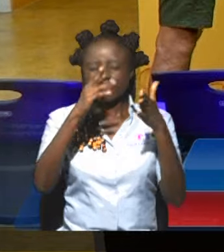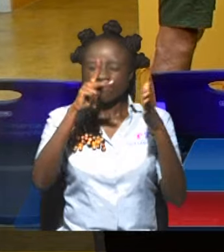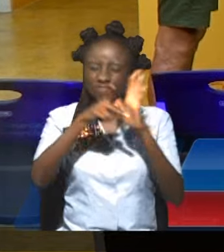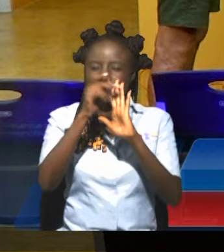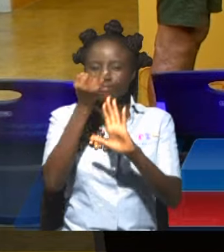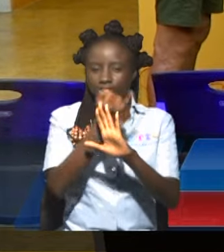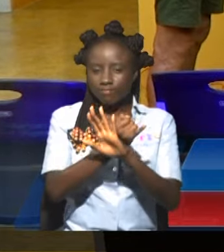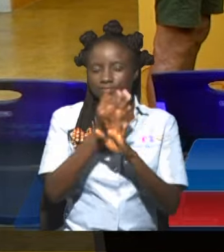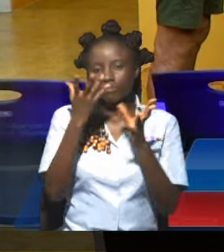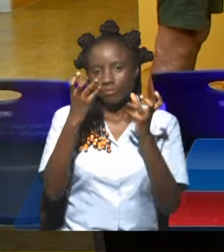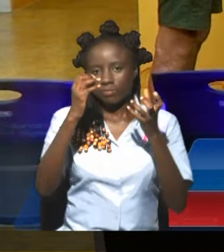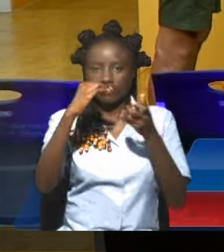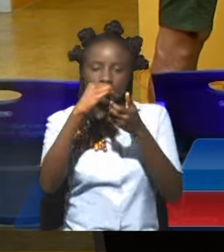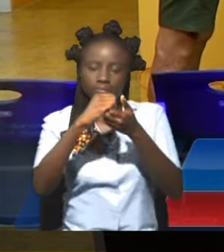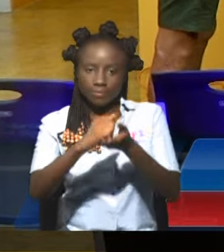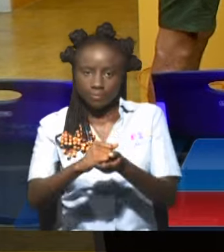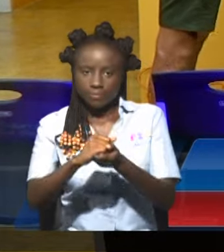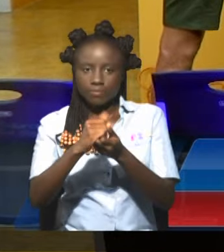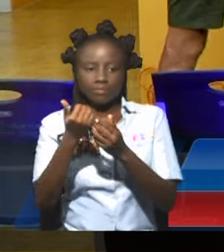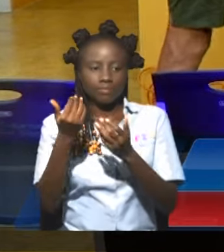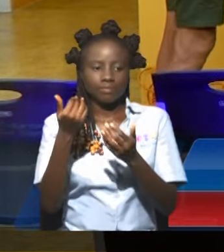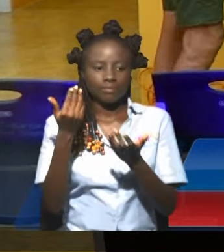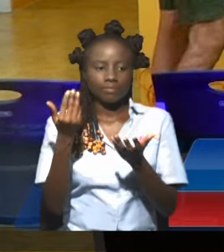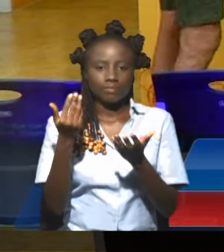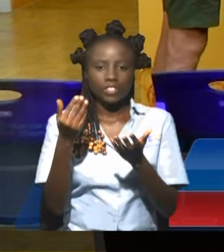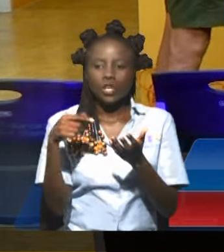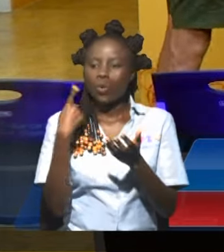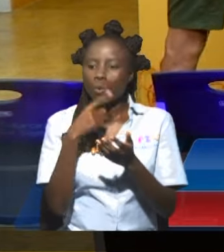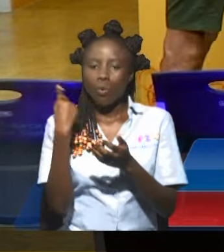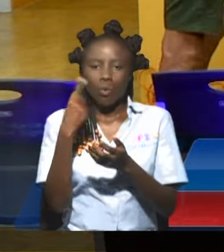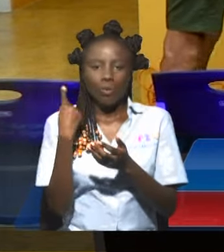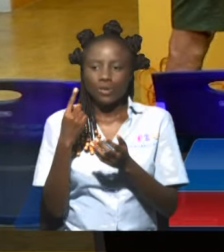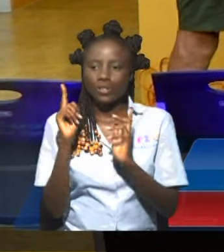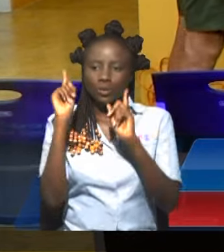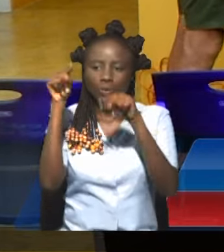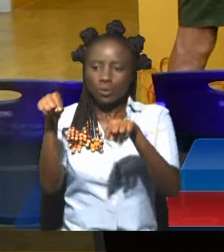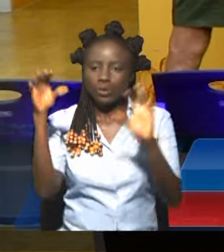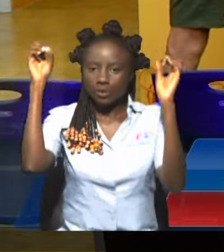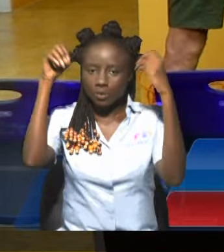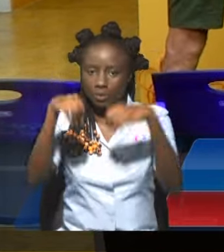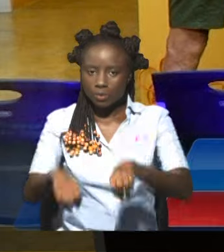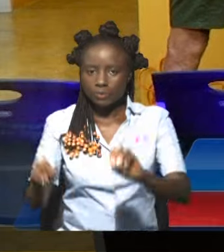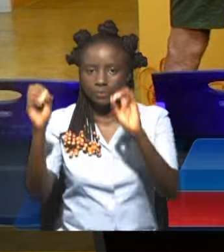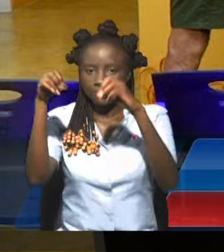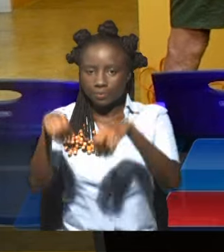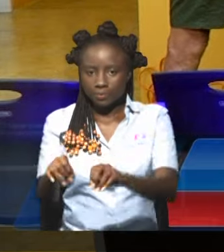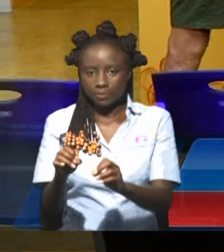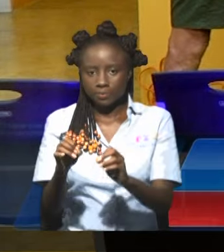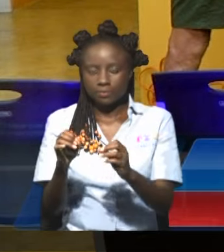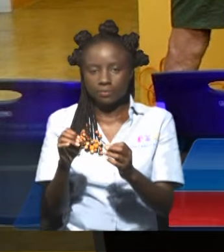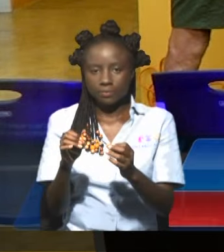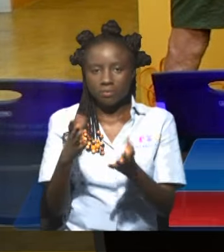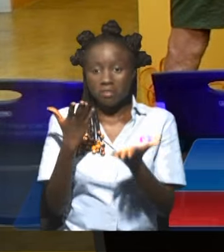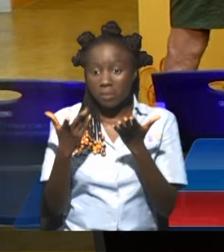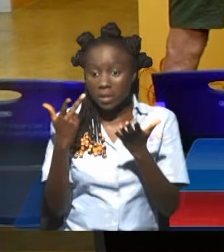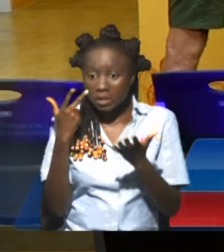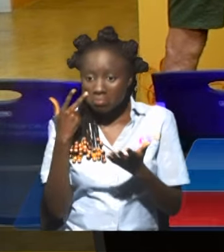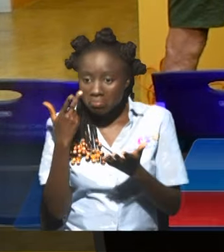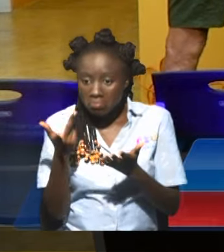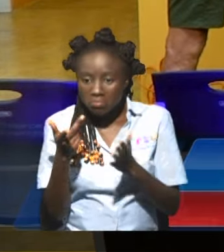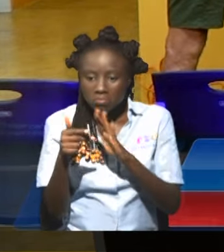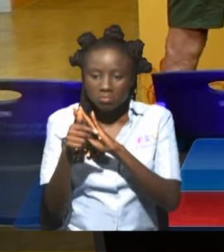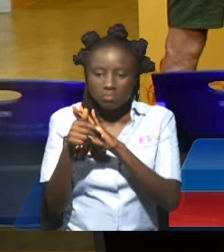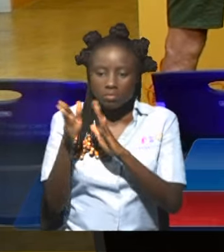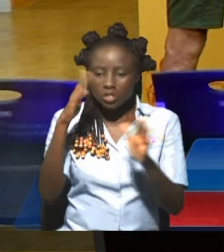with stakeholders who are often in the water around Tobago and Trinidad, encountering sea turtles while